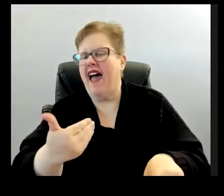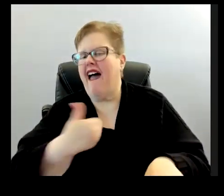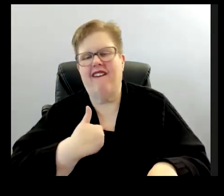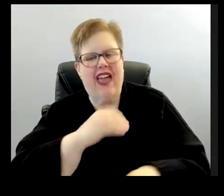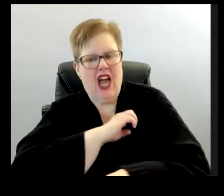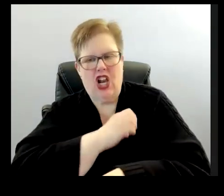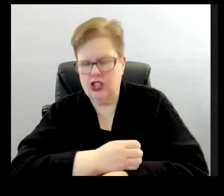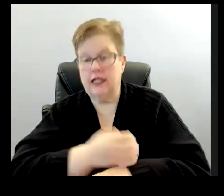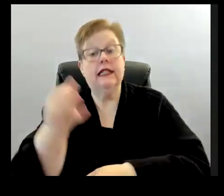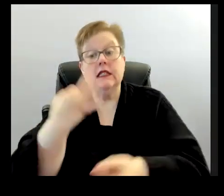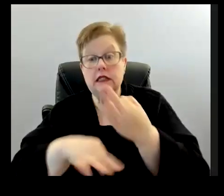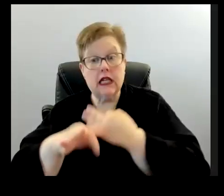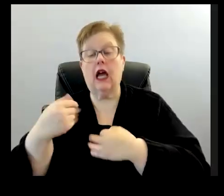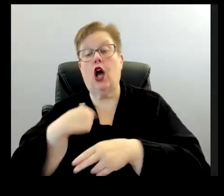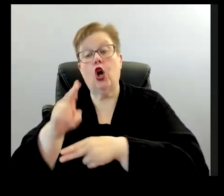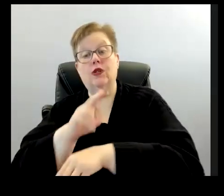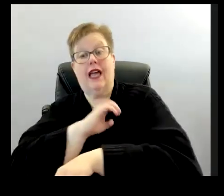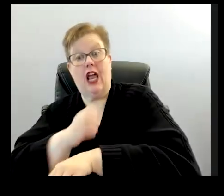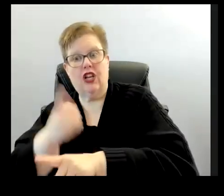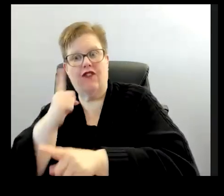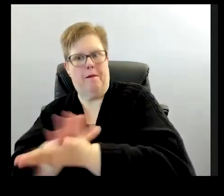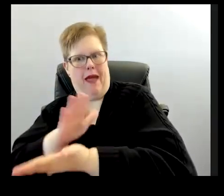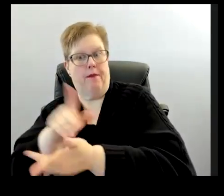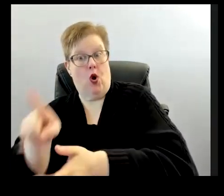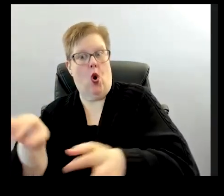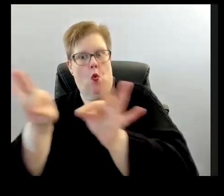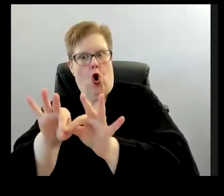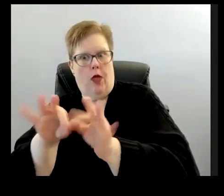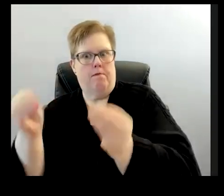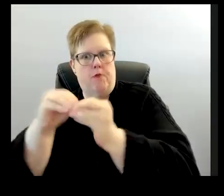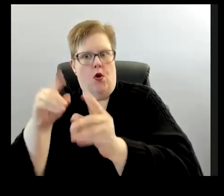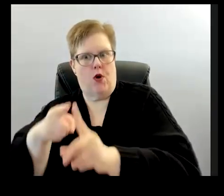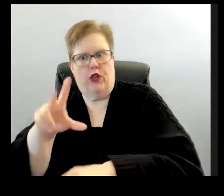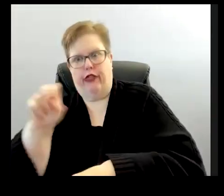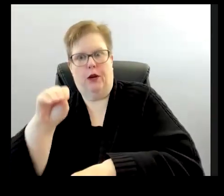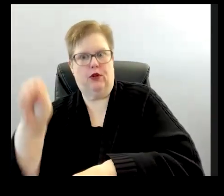me. And instead, I put that energy into this paper that's worth 30% of my grade.